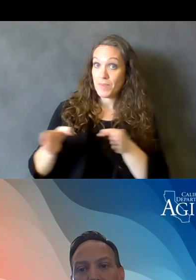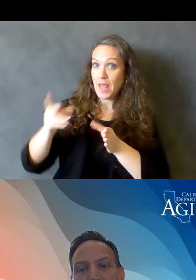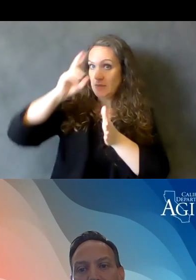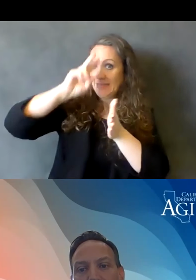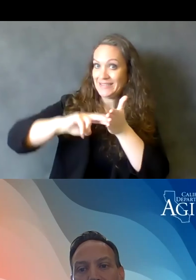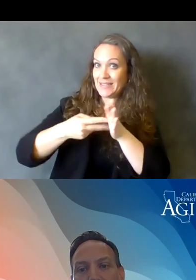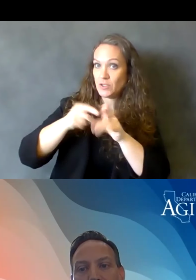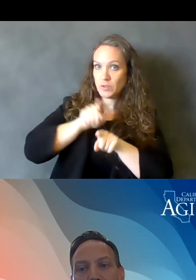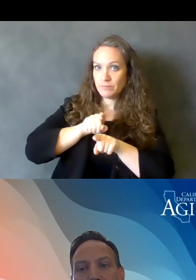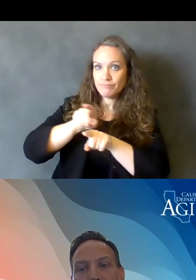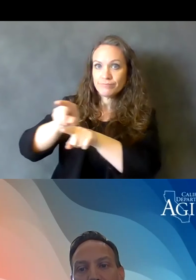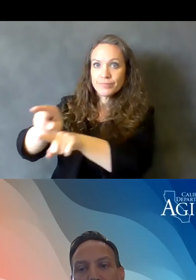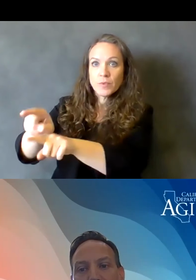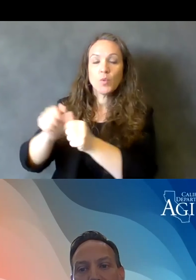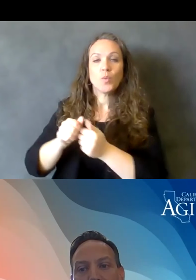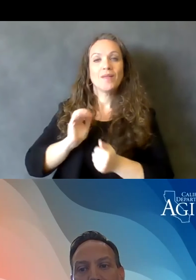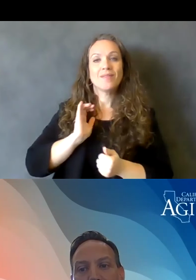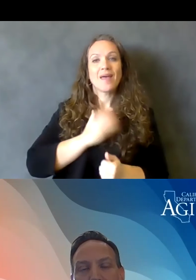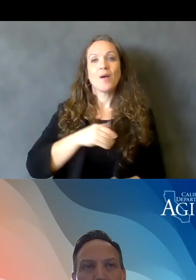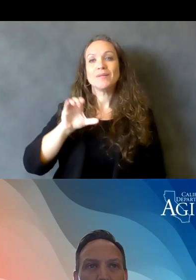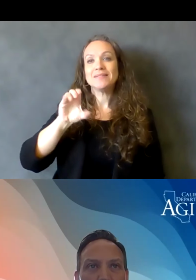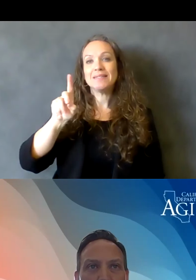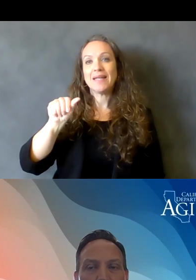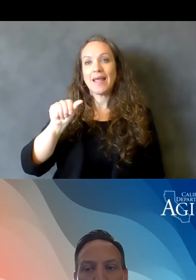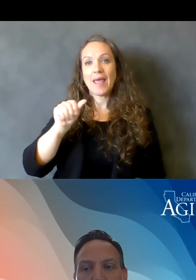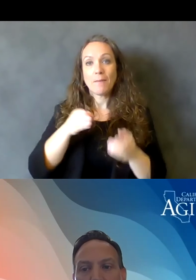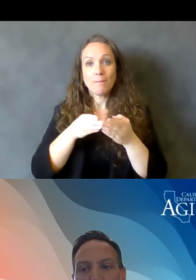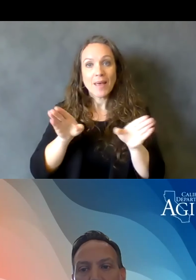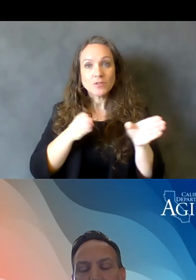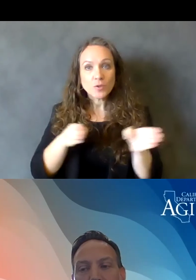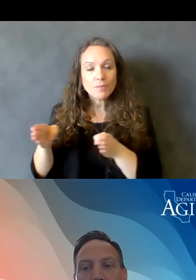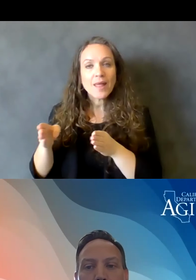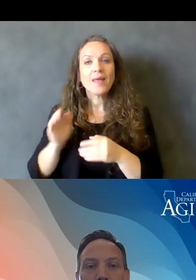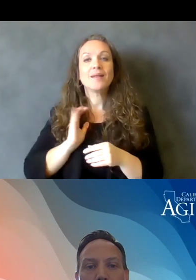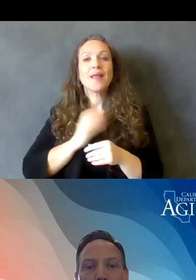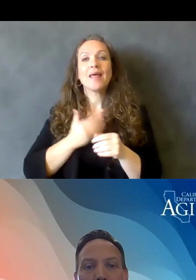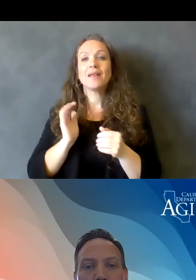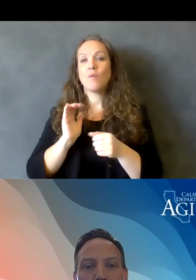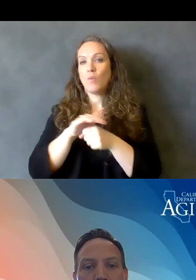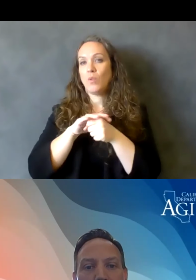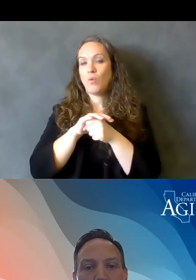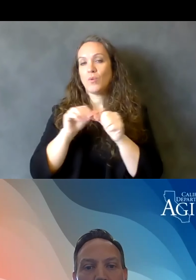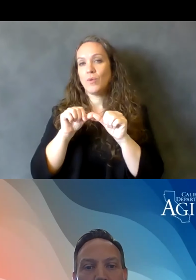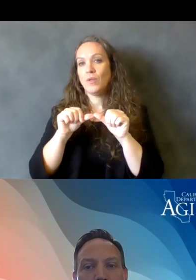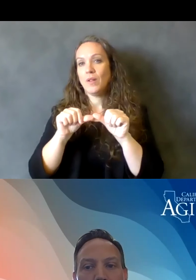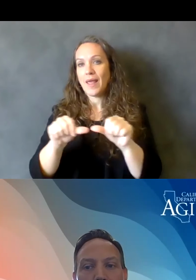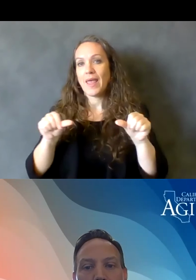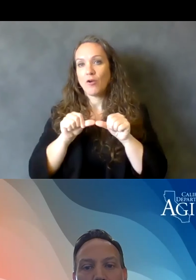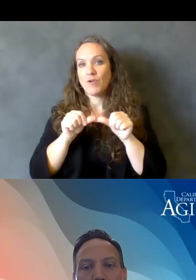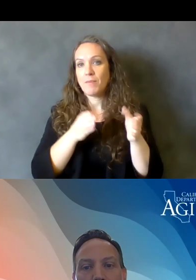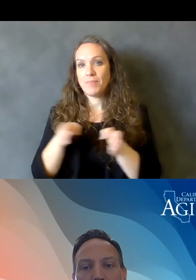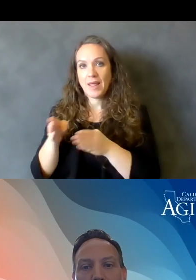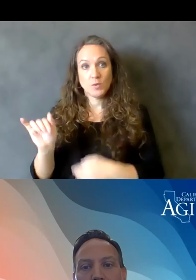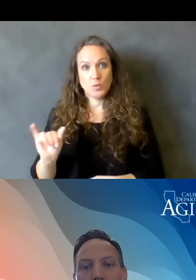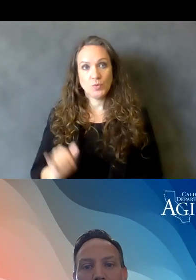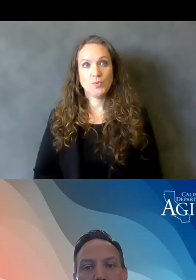with our Master Plan for Aging, our CDA strategic plan, as well as our local area plans. Next slide. The